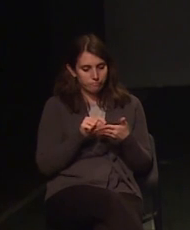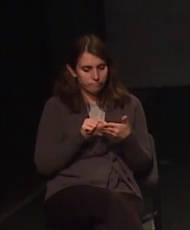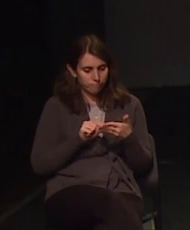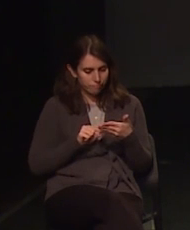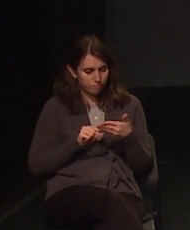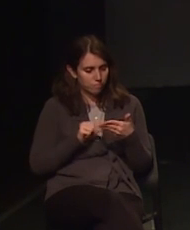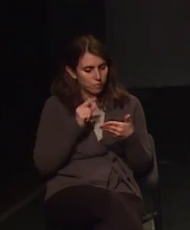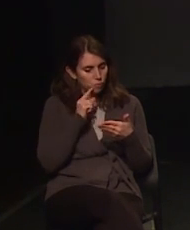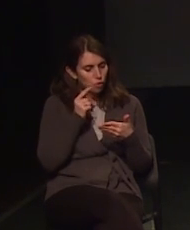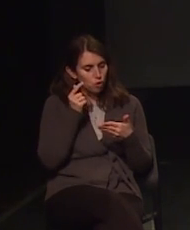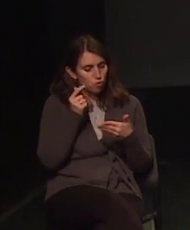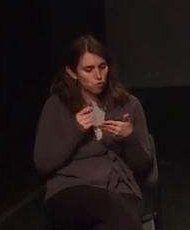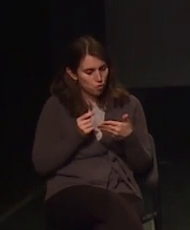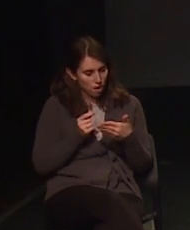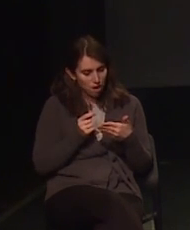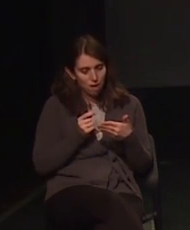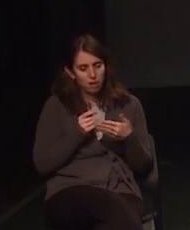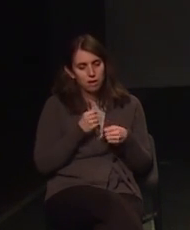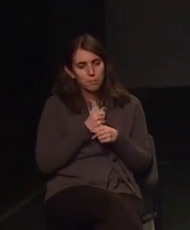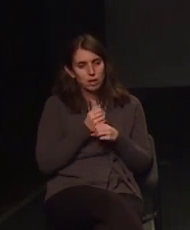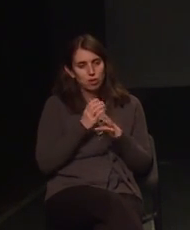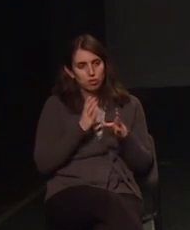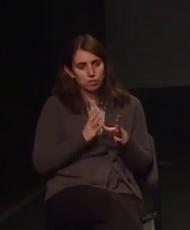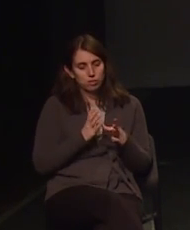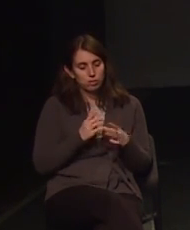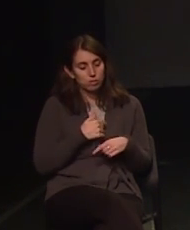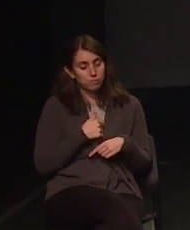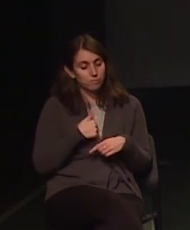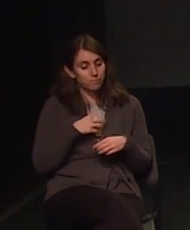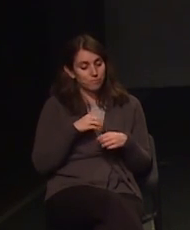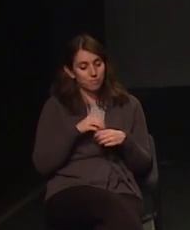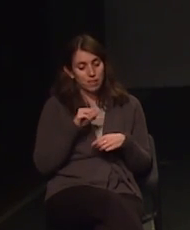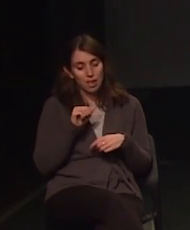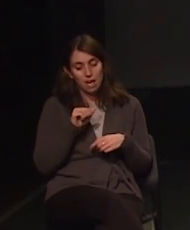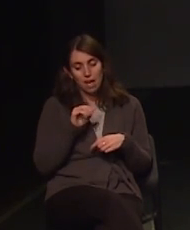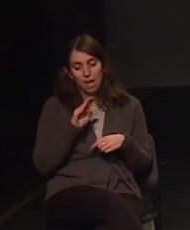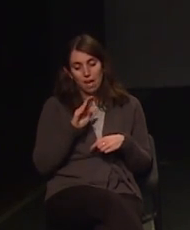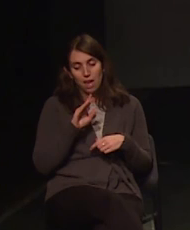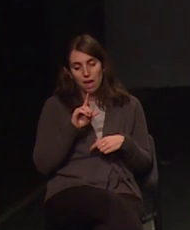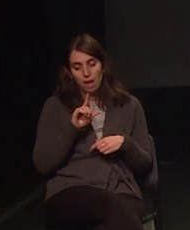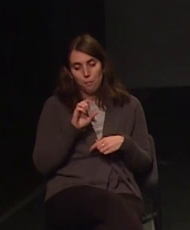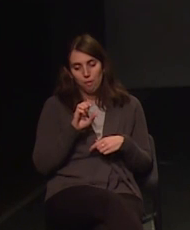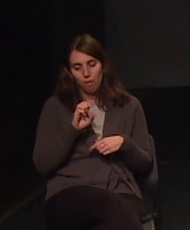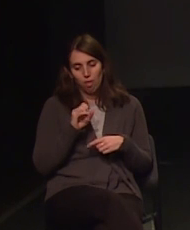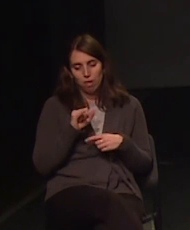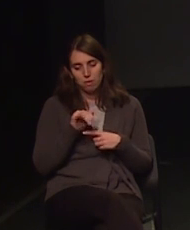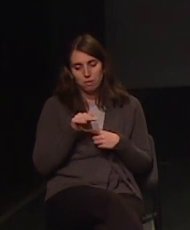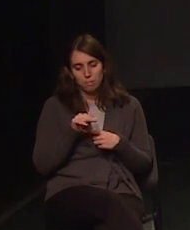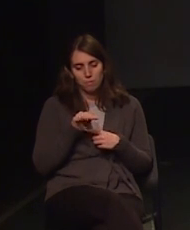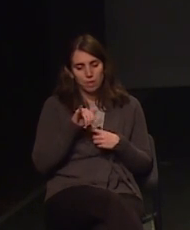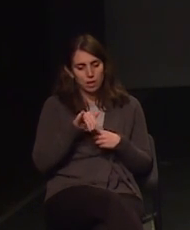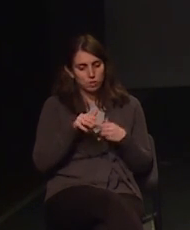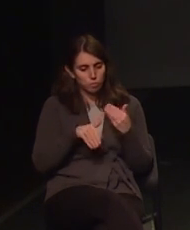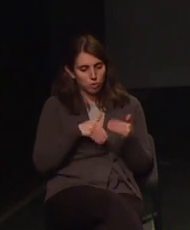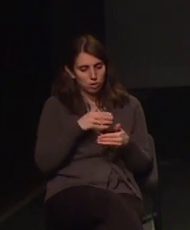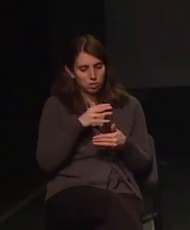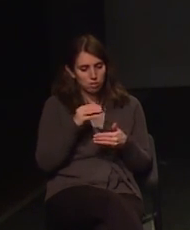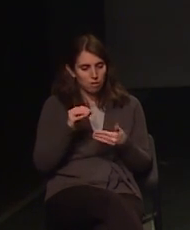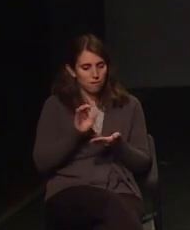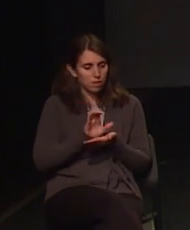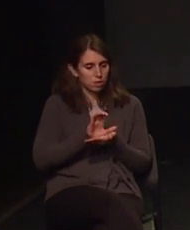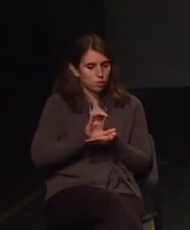arts includes ableism as a process of exclusion. What do you think, rather than just say what